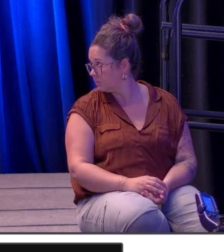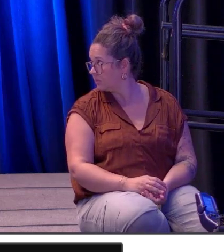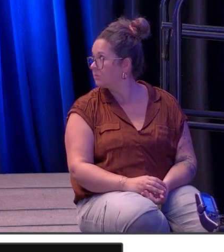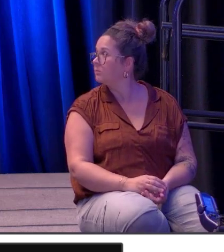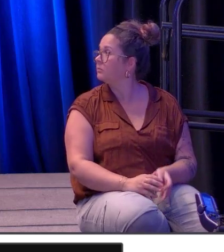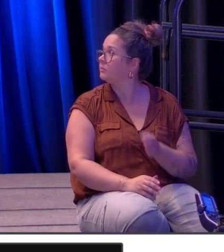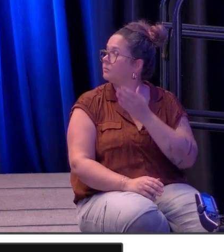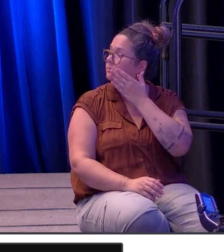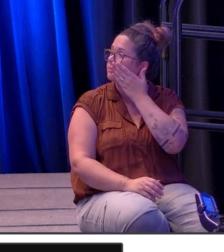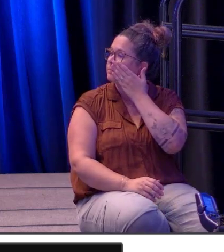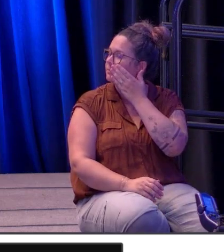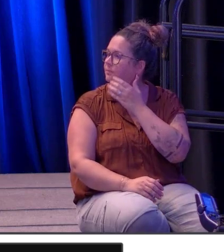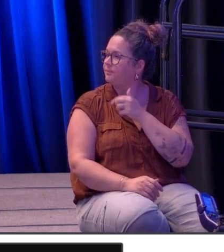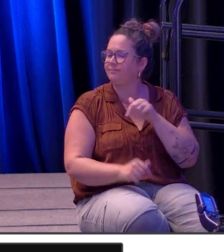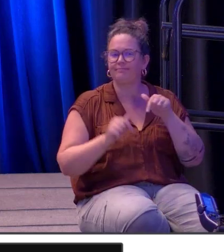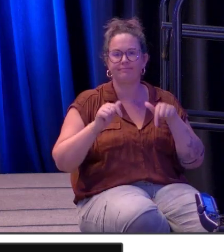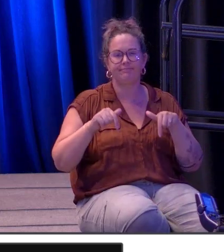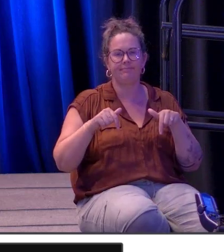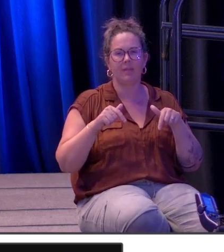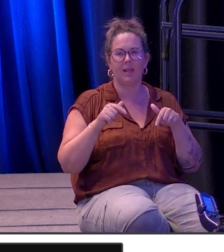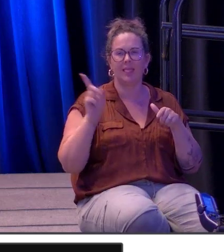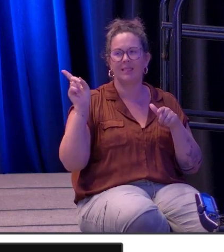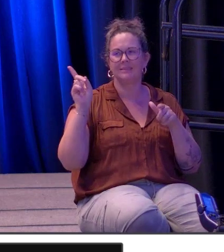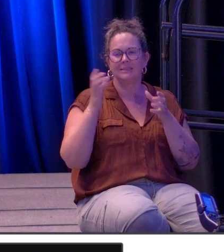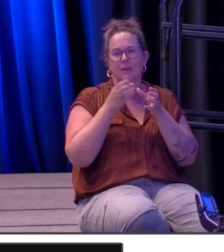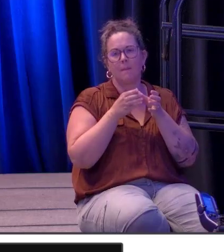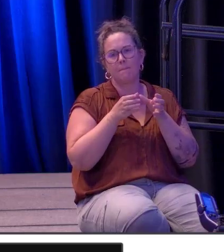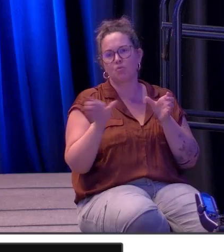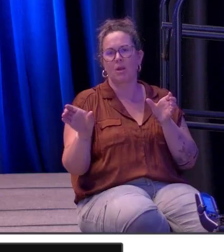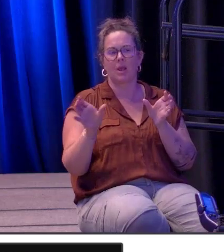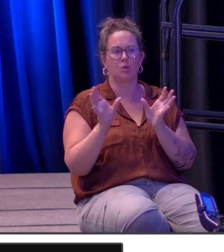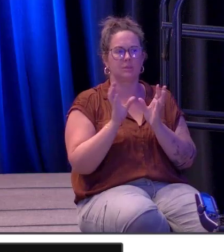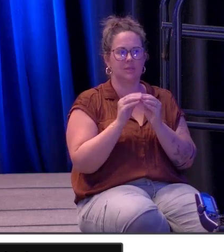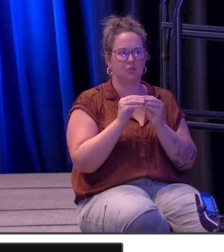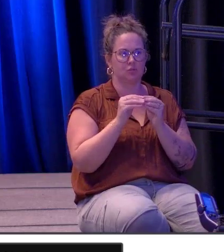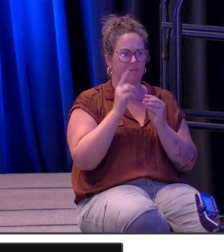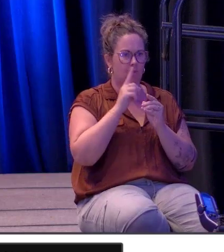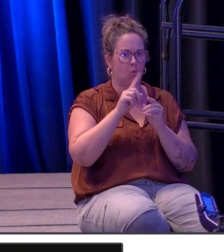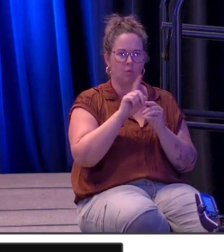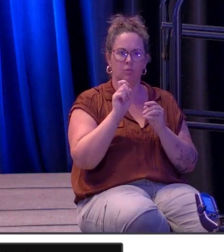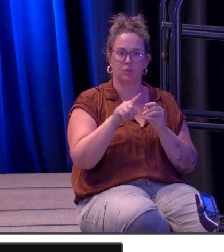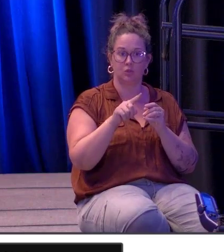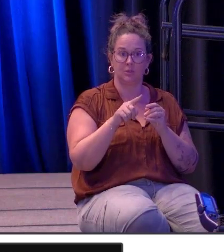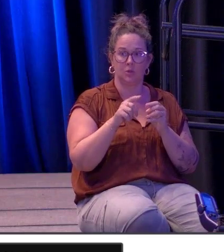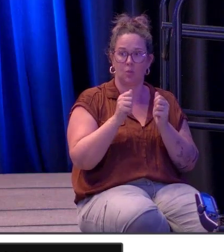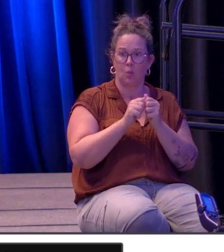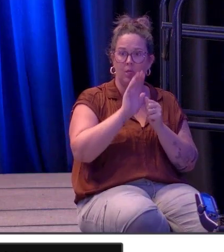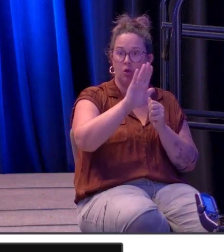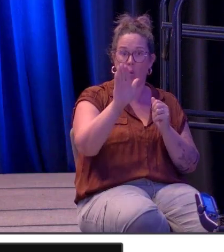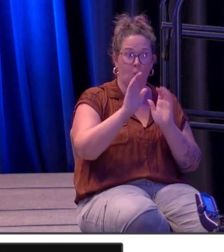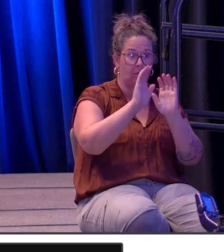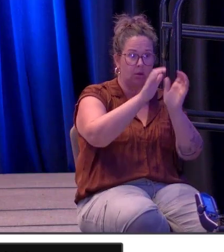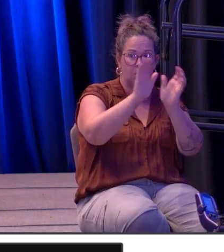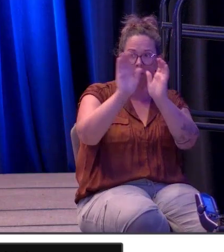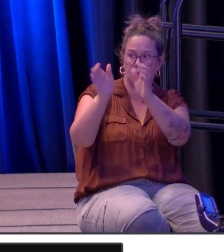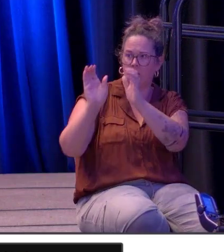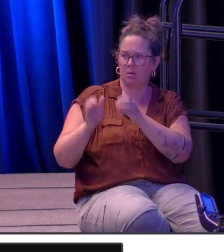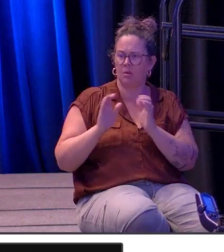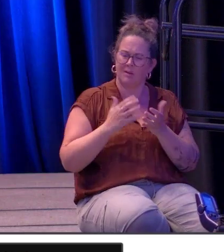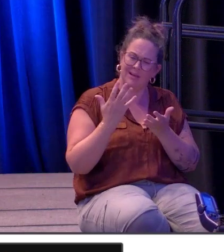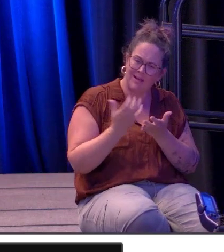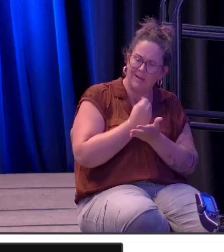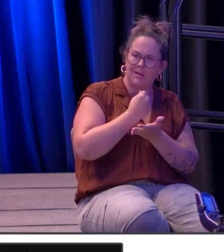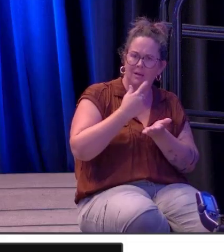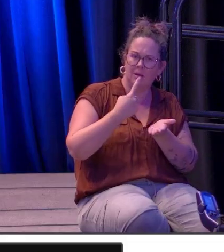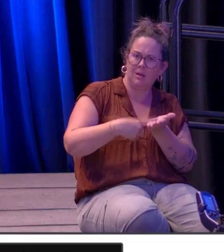this is kind of a breakout session. And what I'd like you to do is the folks that you are around, have these